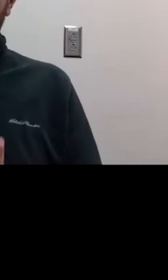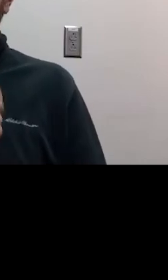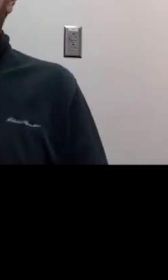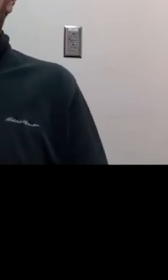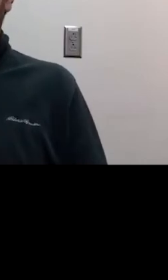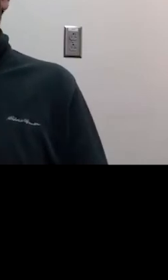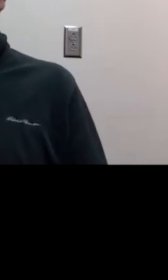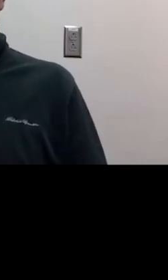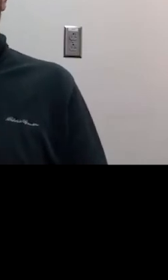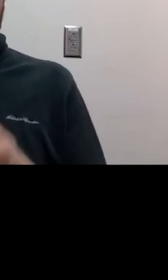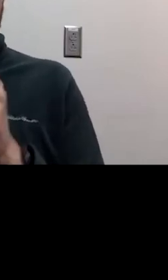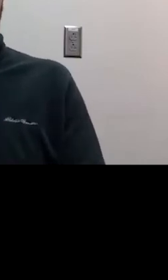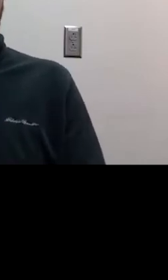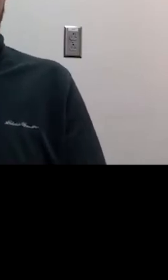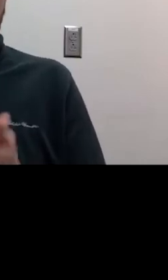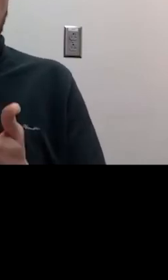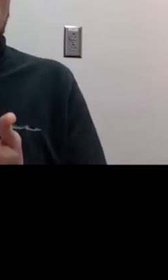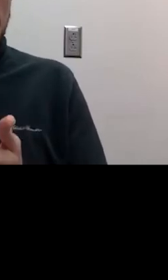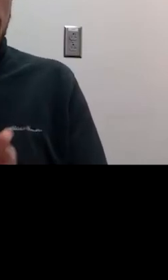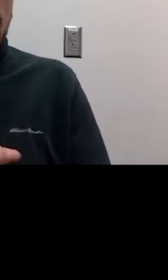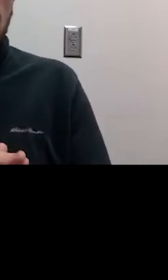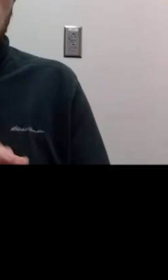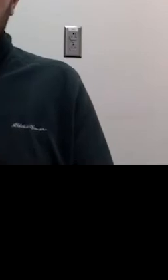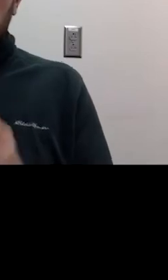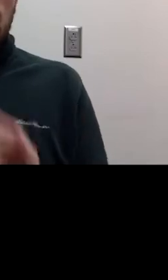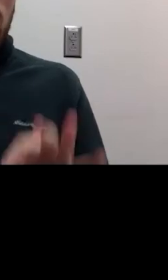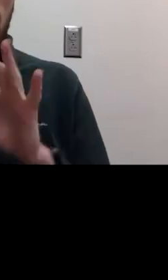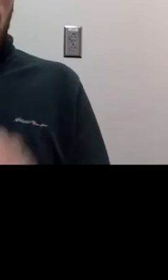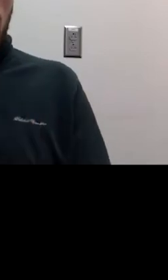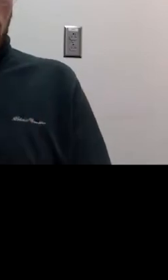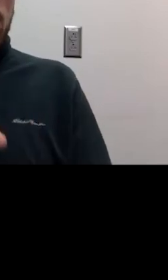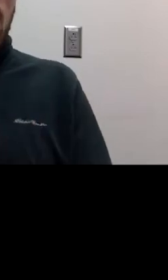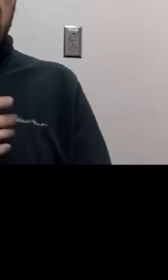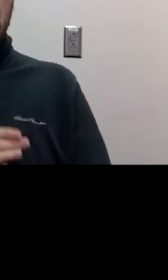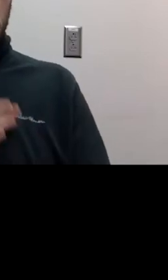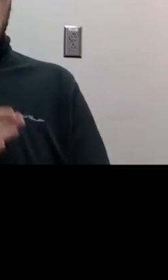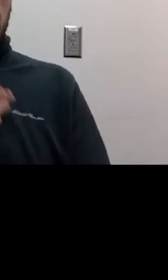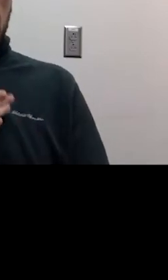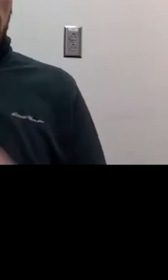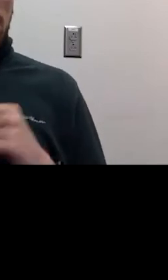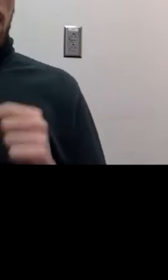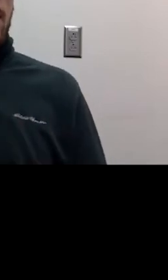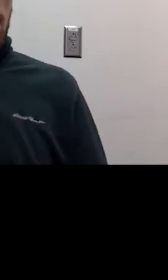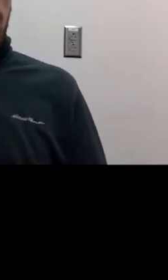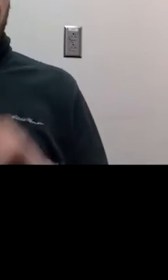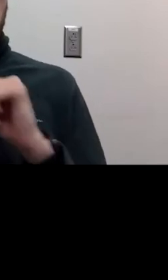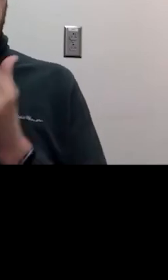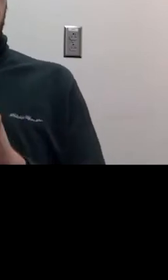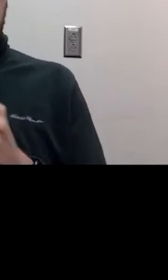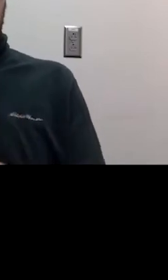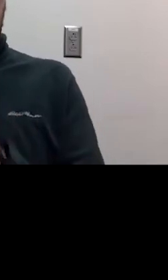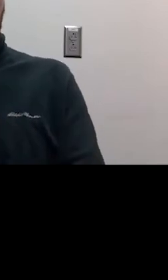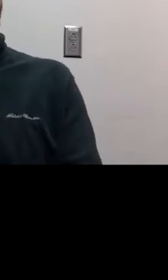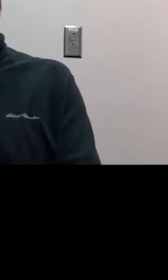if there are any? So a really important question. And I'm glad to say that there is a group working really hard on